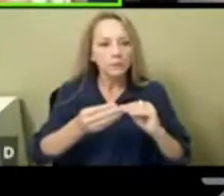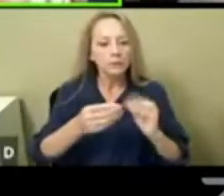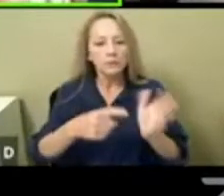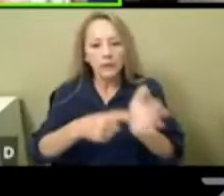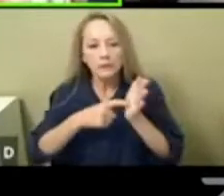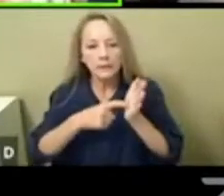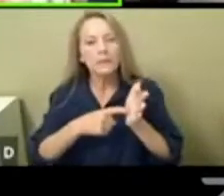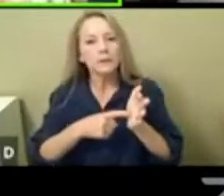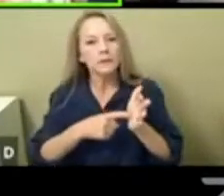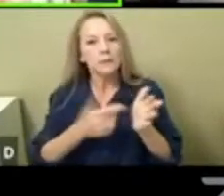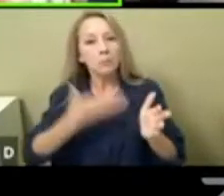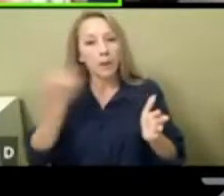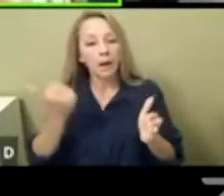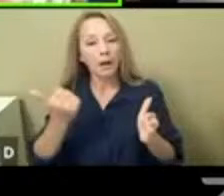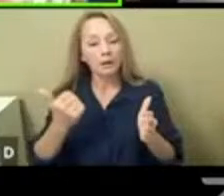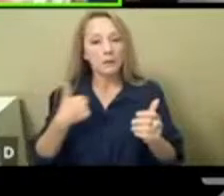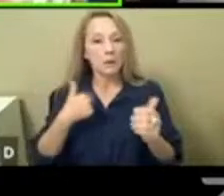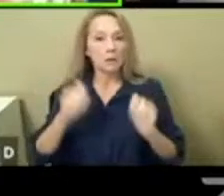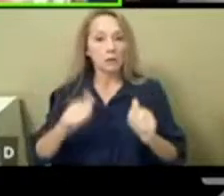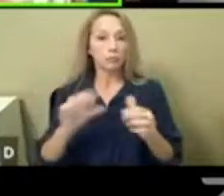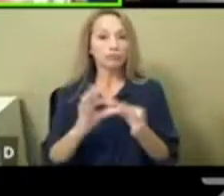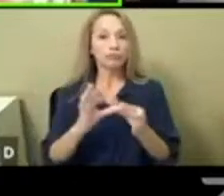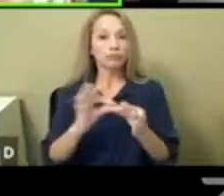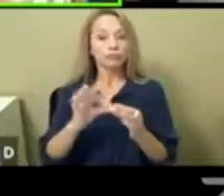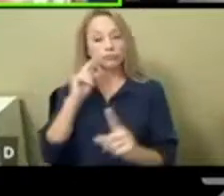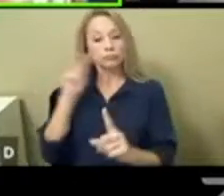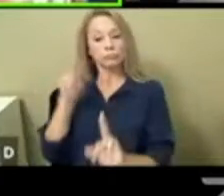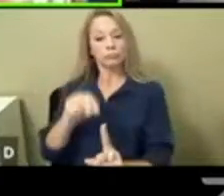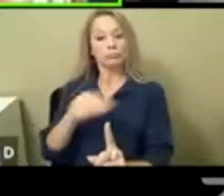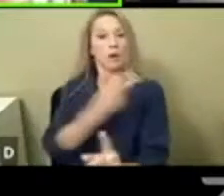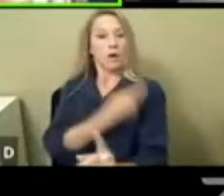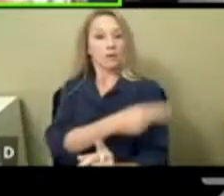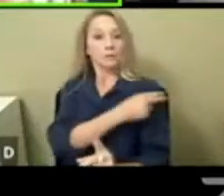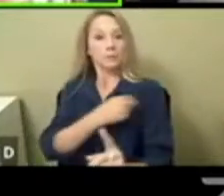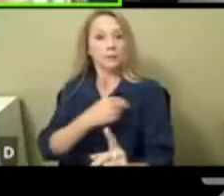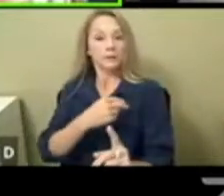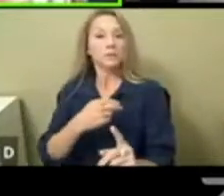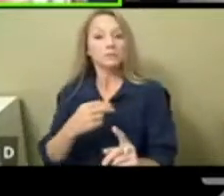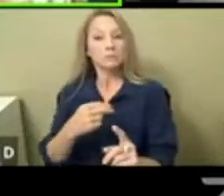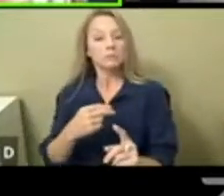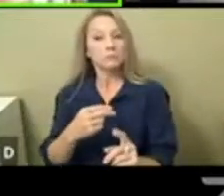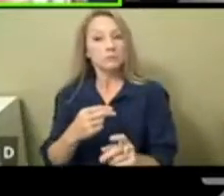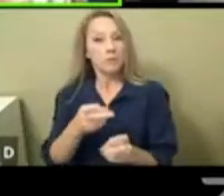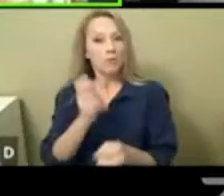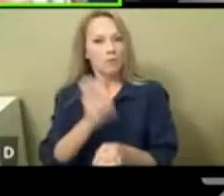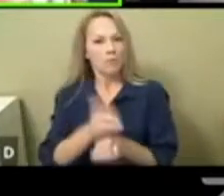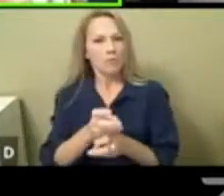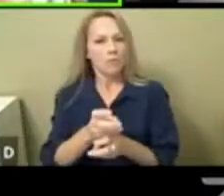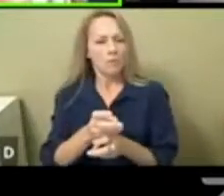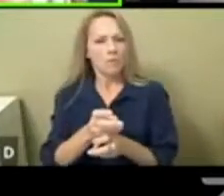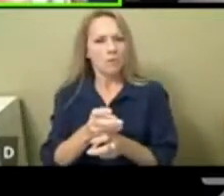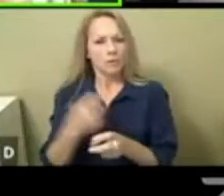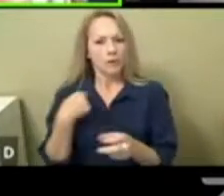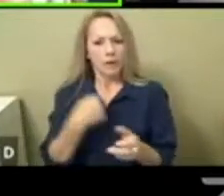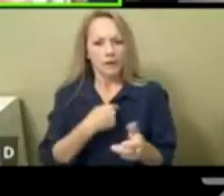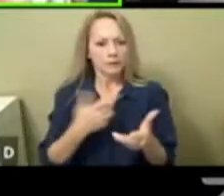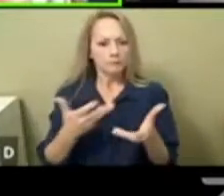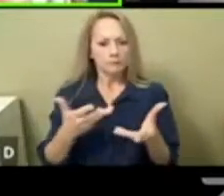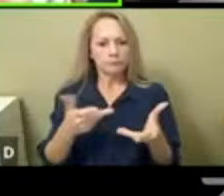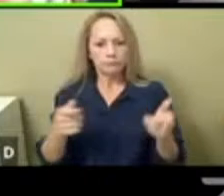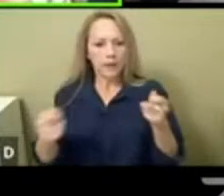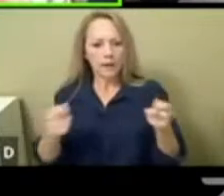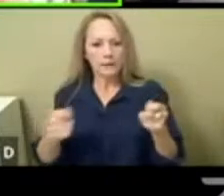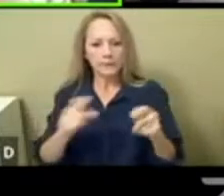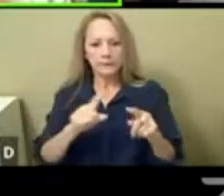I can speak from the hospital perspective that it's been very hard for us to manage around very